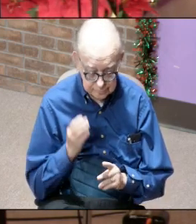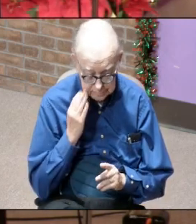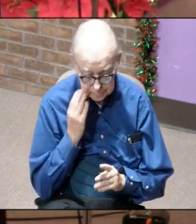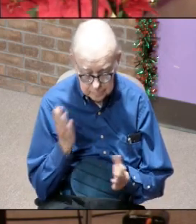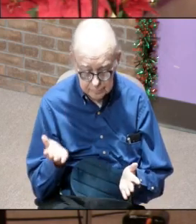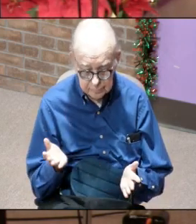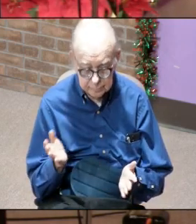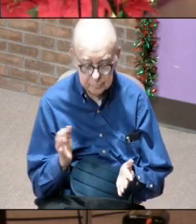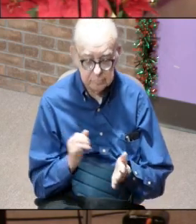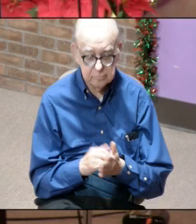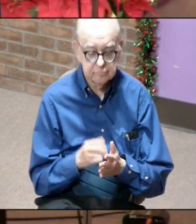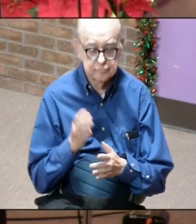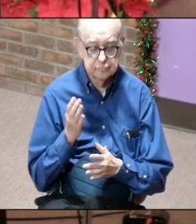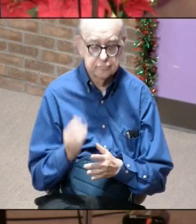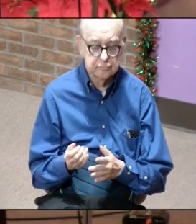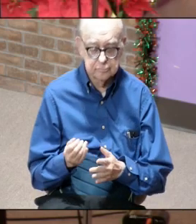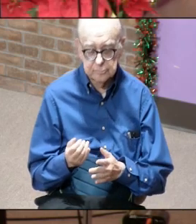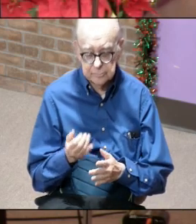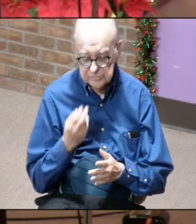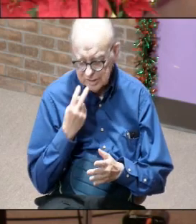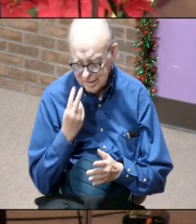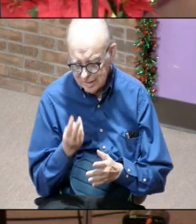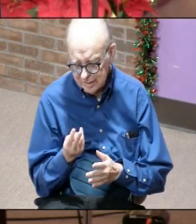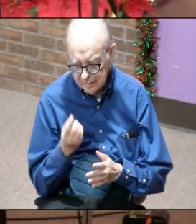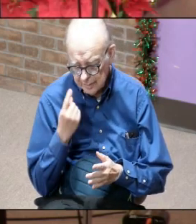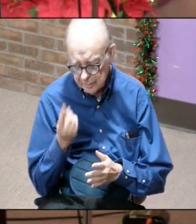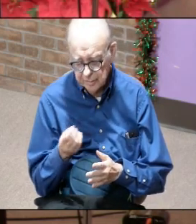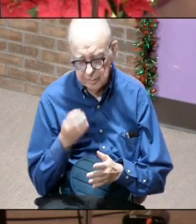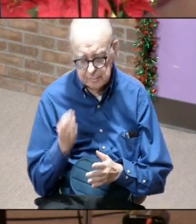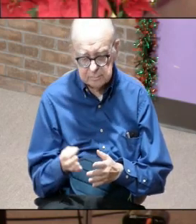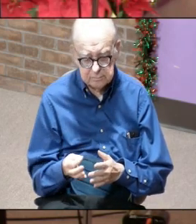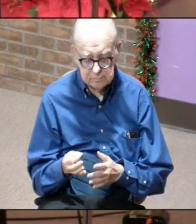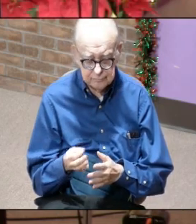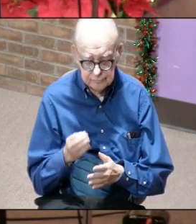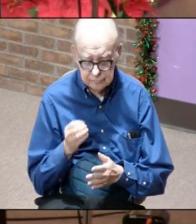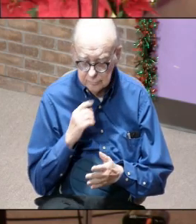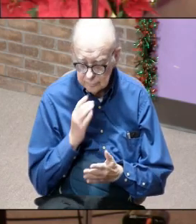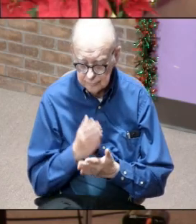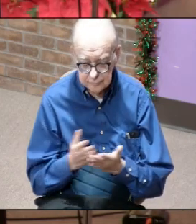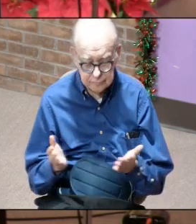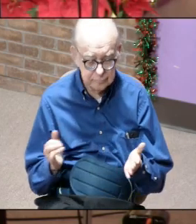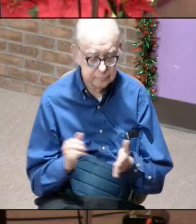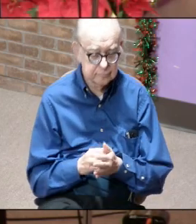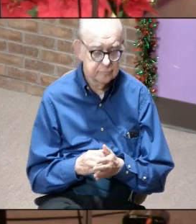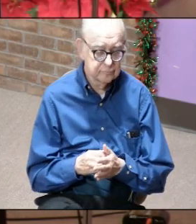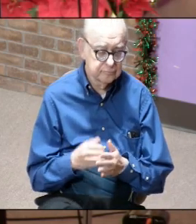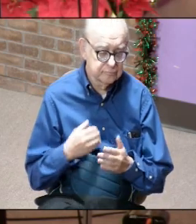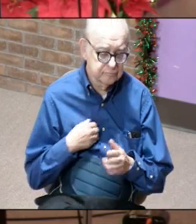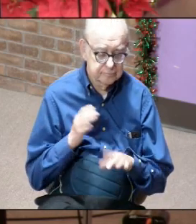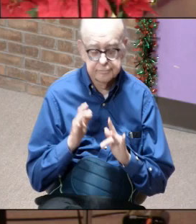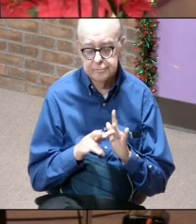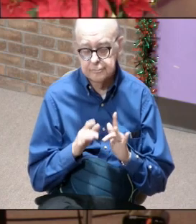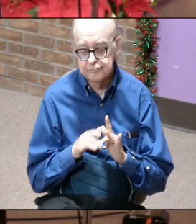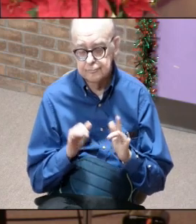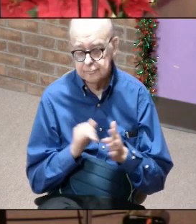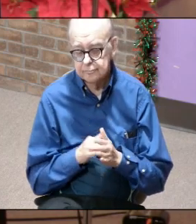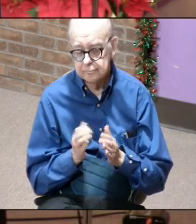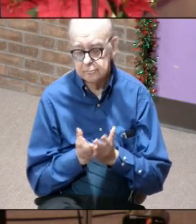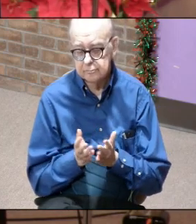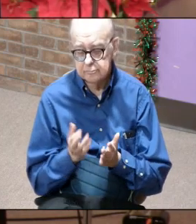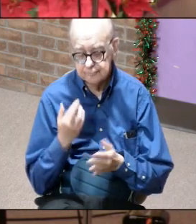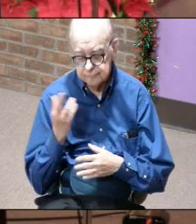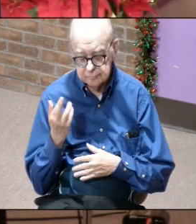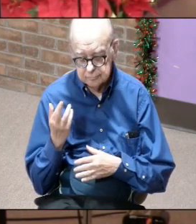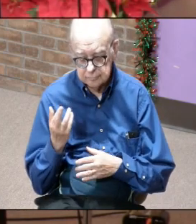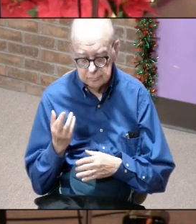know that this is what to look for. It isn't something to just say, hey, let's skip it. It's in the book of